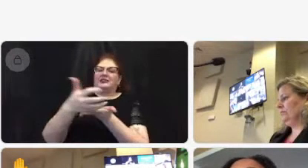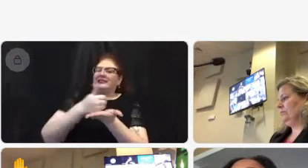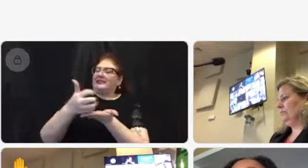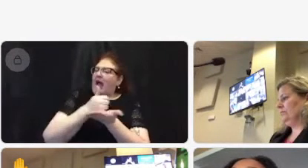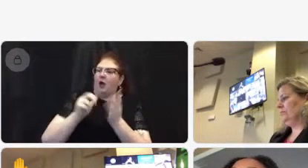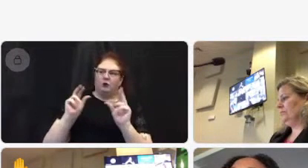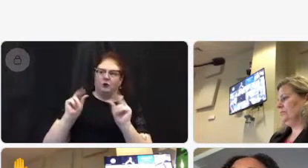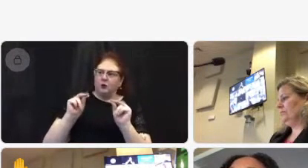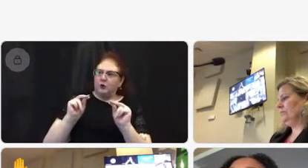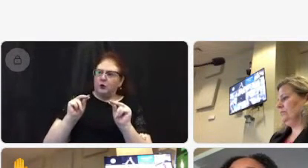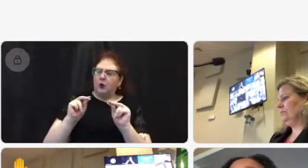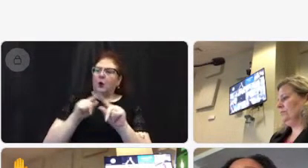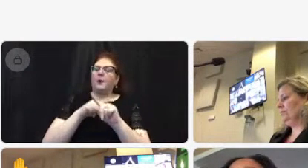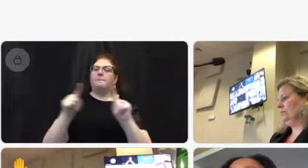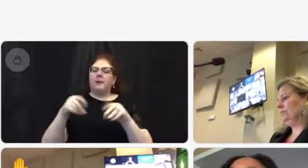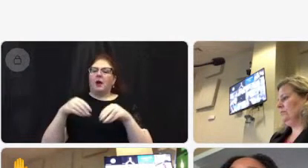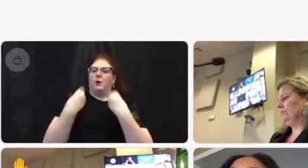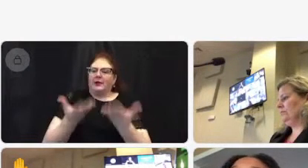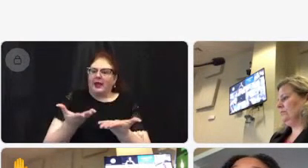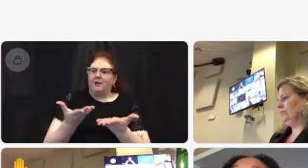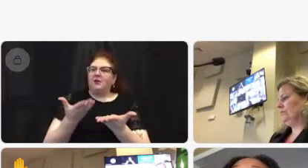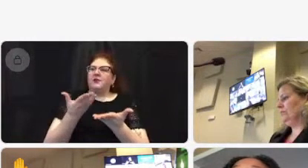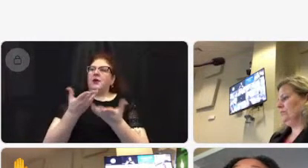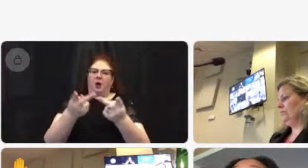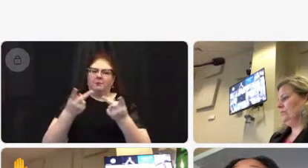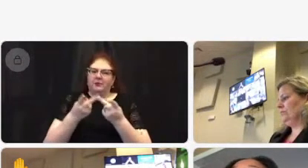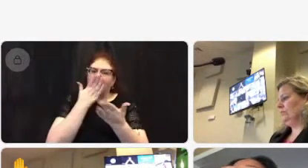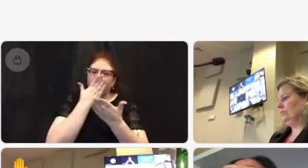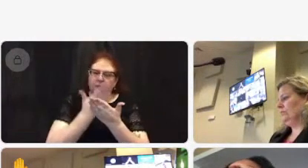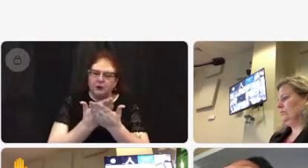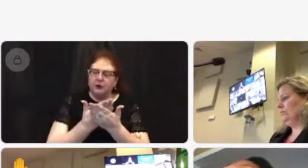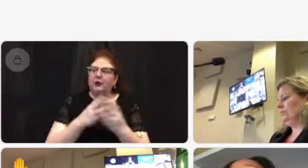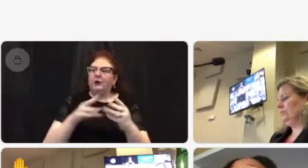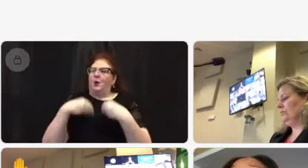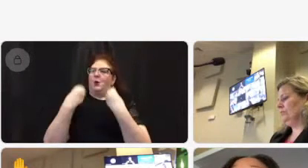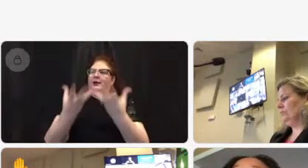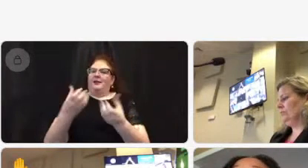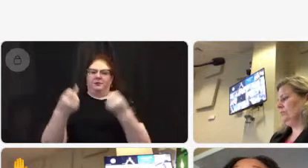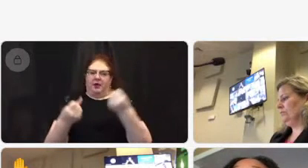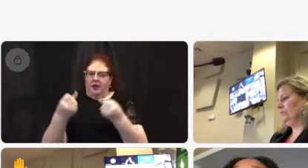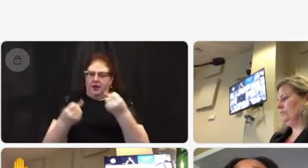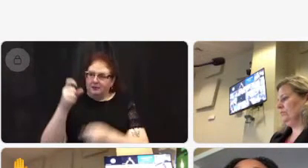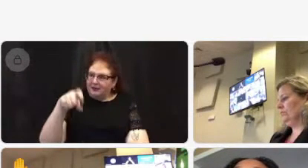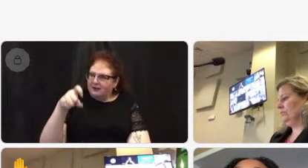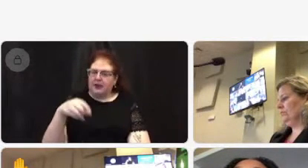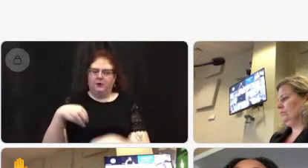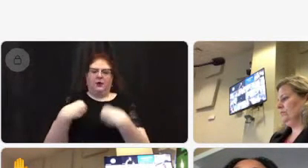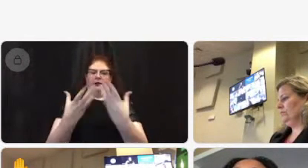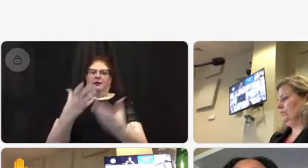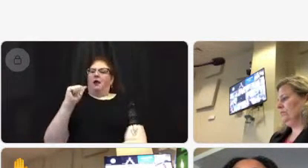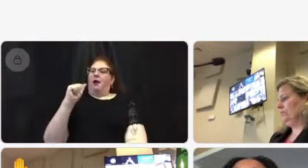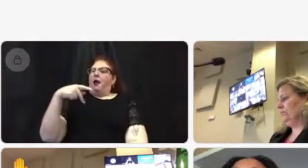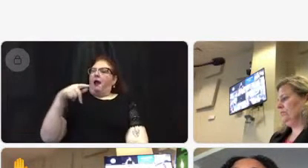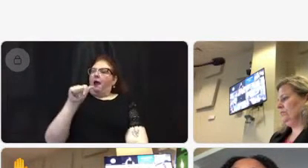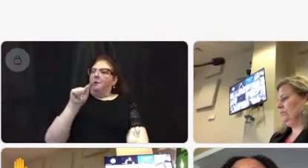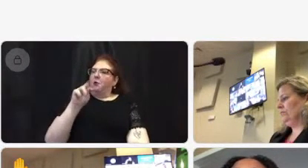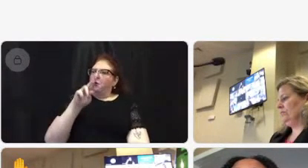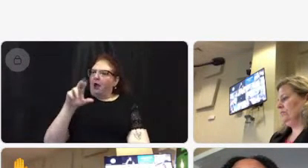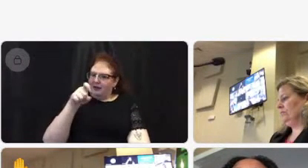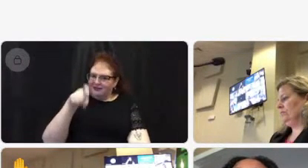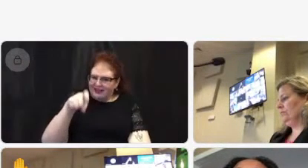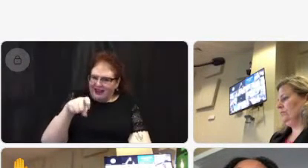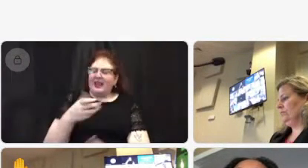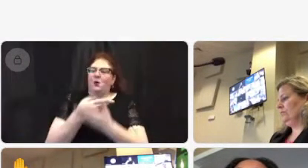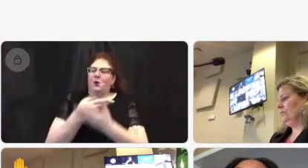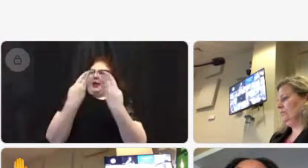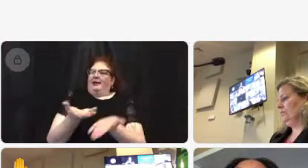to stay that's good. We're giving them the apparatus they need. We're giving them the cars they need, and we're giving them the equipment in the cars.